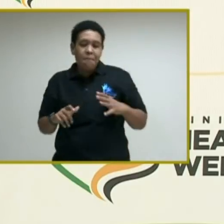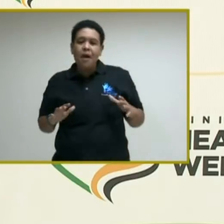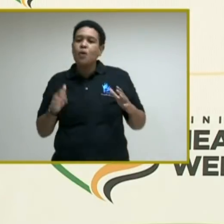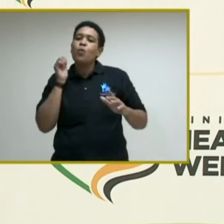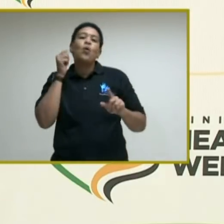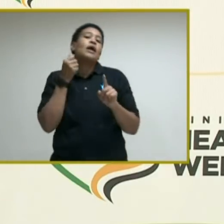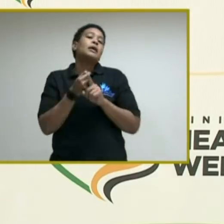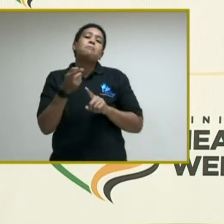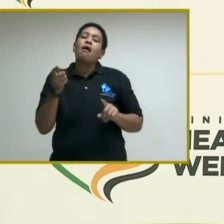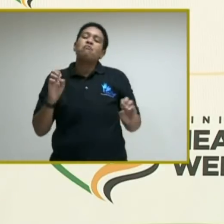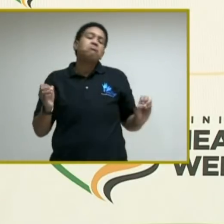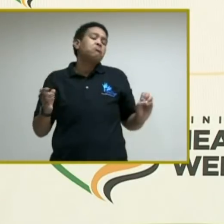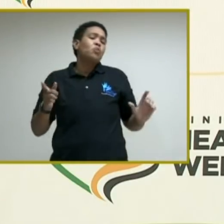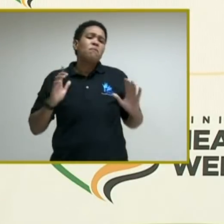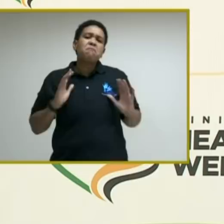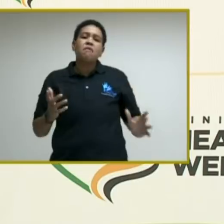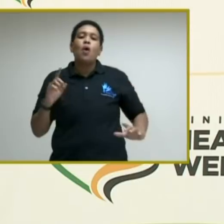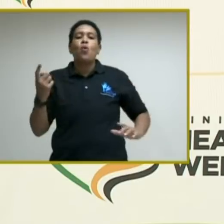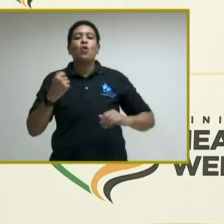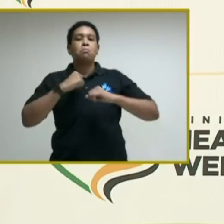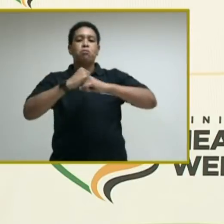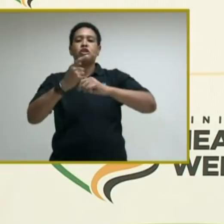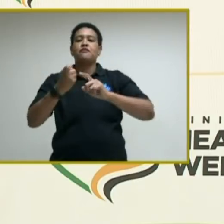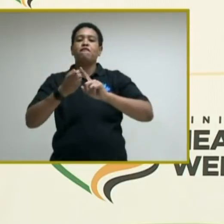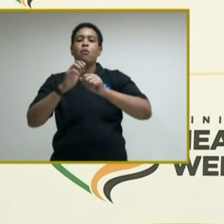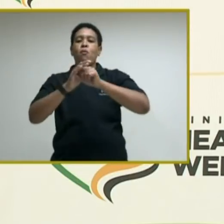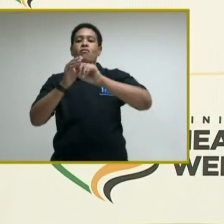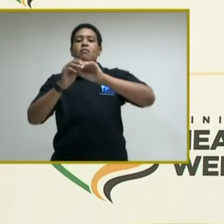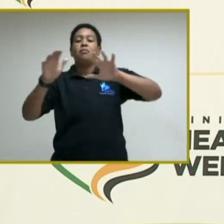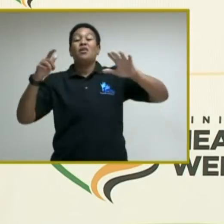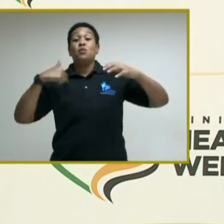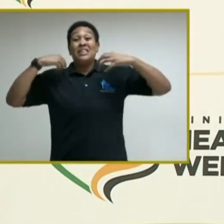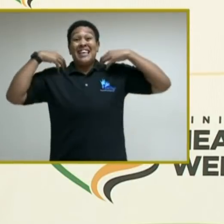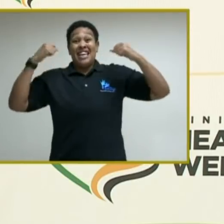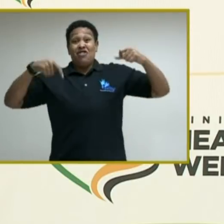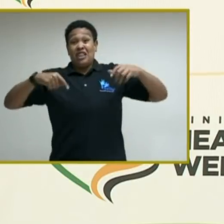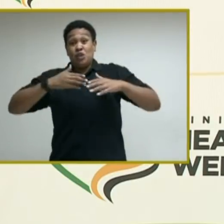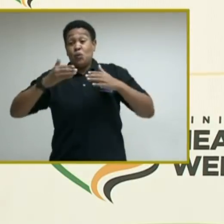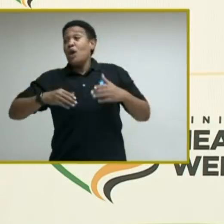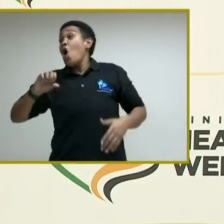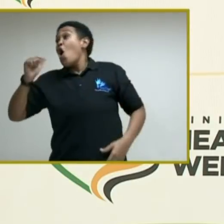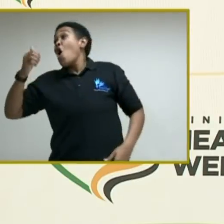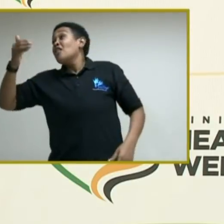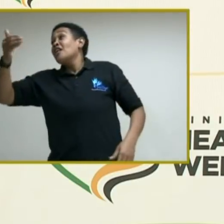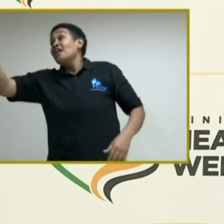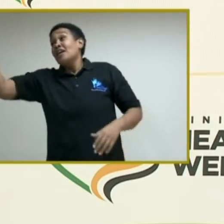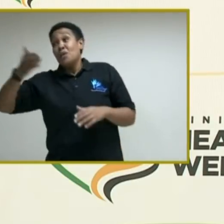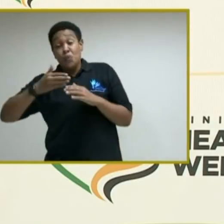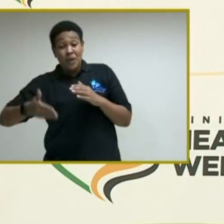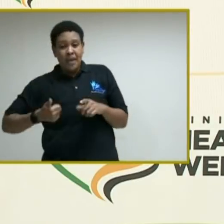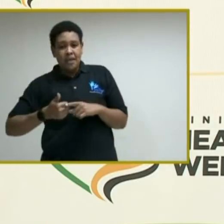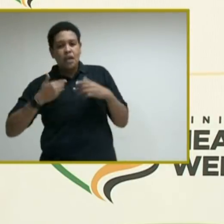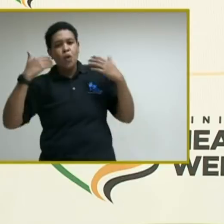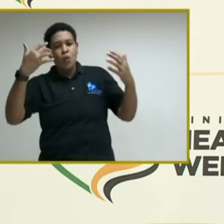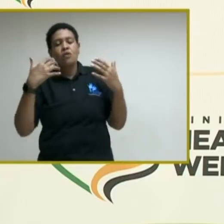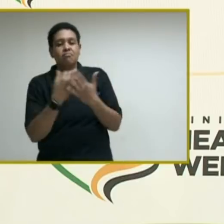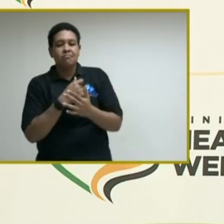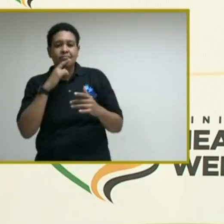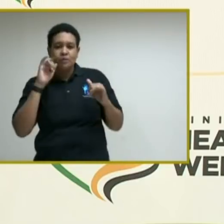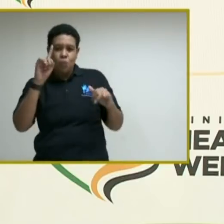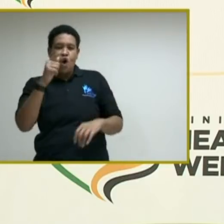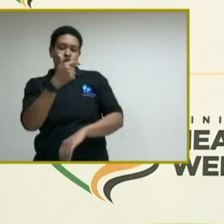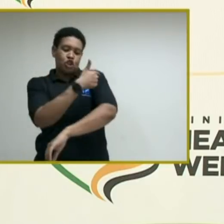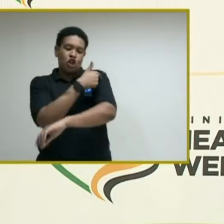give you the protection that you need. So we say, be a hero this weekend or any other weekend after this, and go get the single